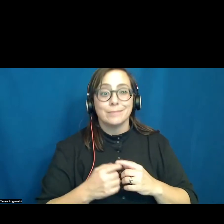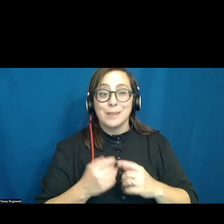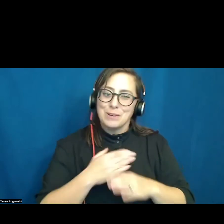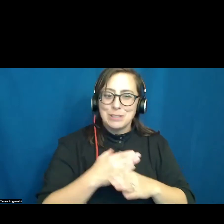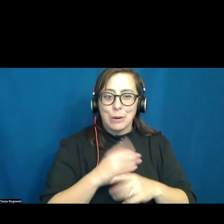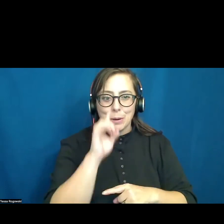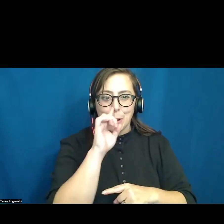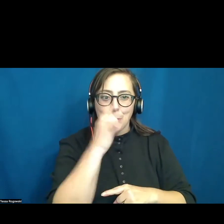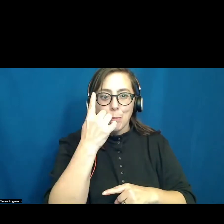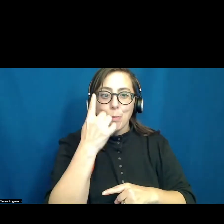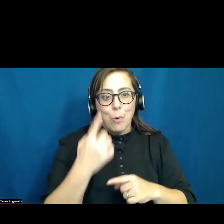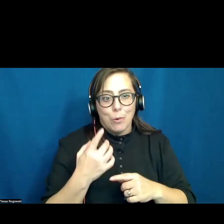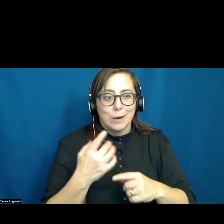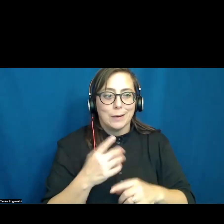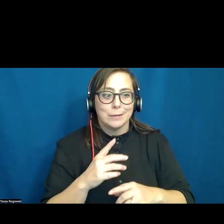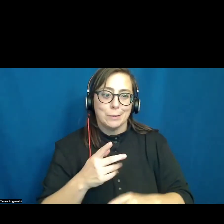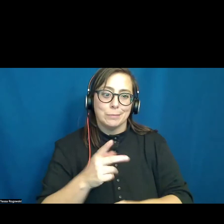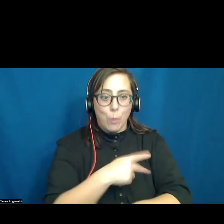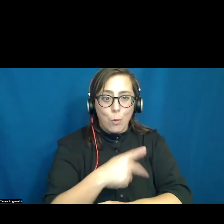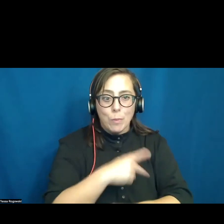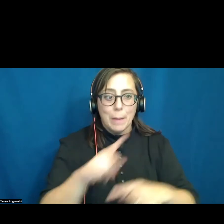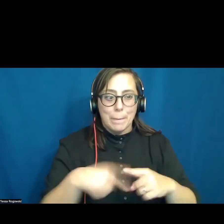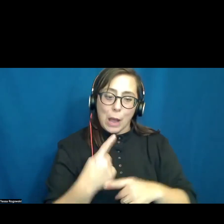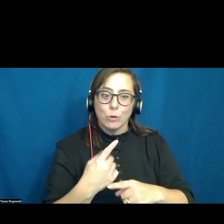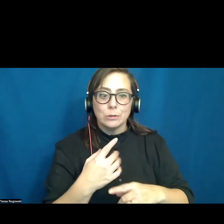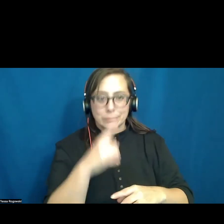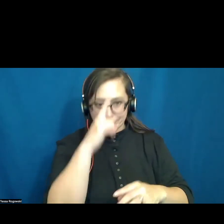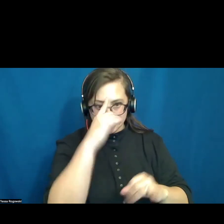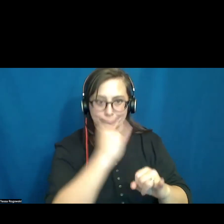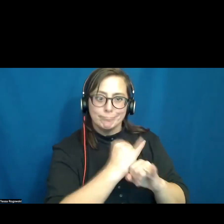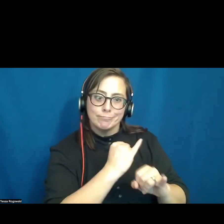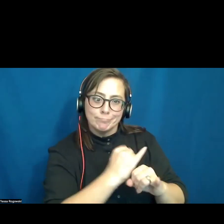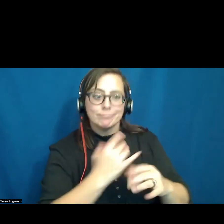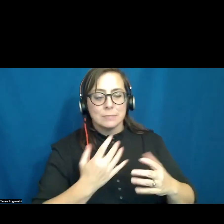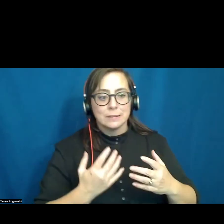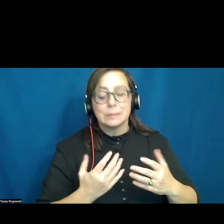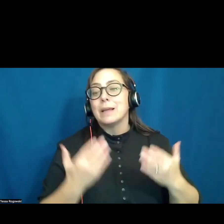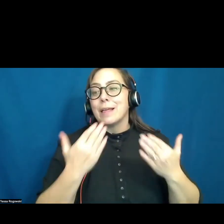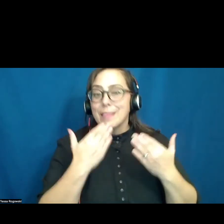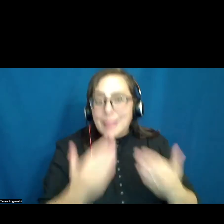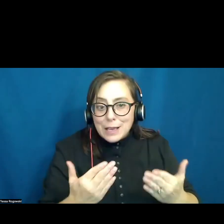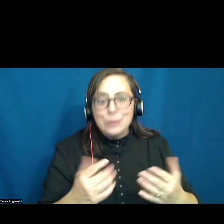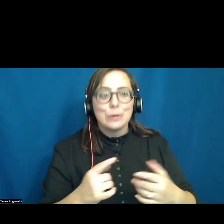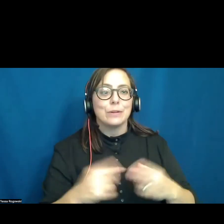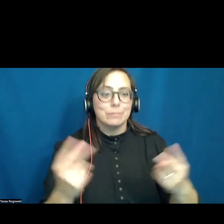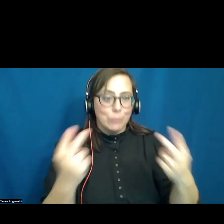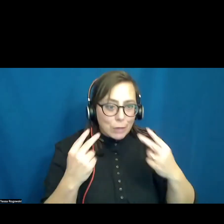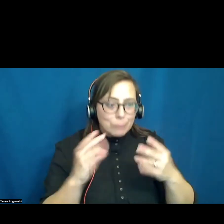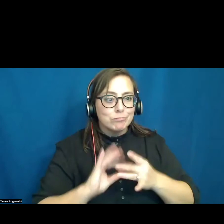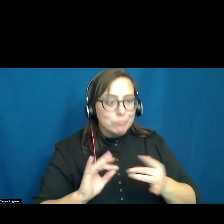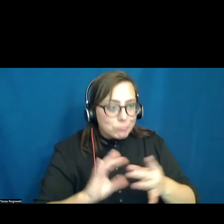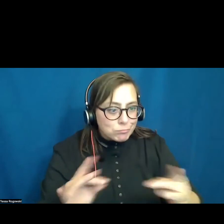about psychiatric institution. So thank you for listening to me ramble on about all of that and listening to my